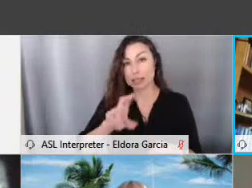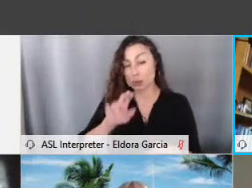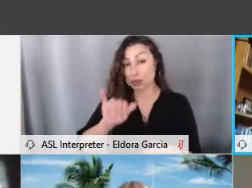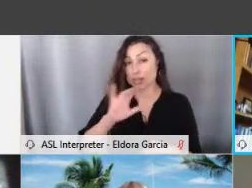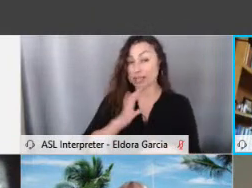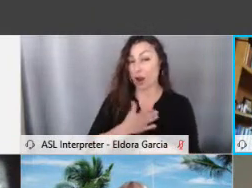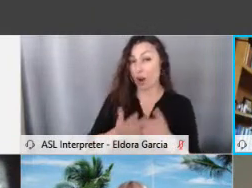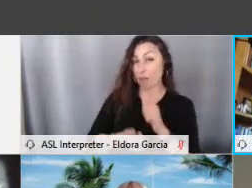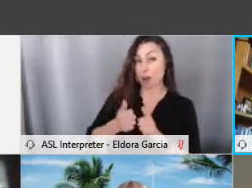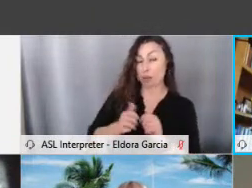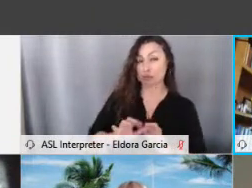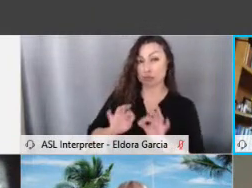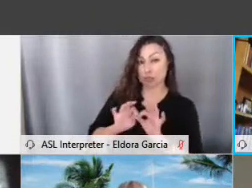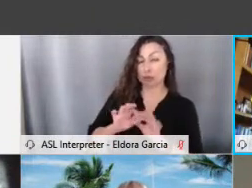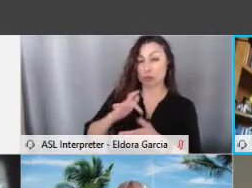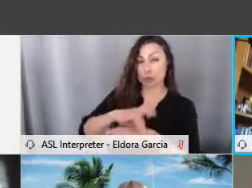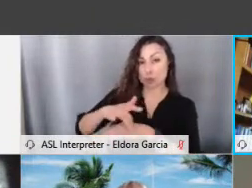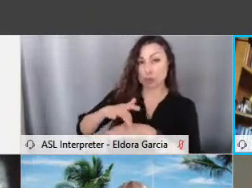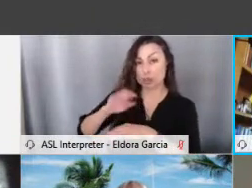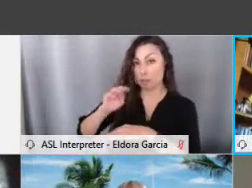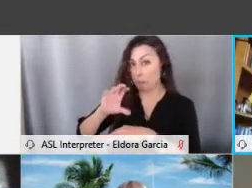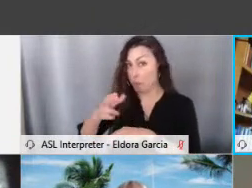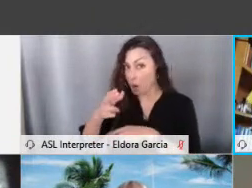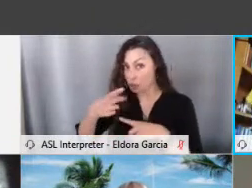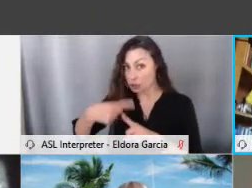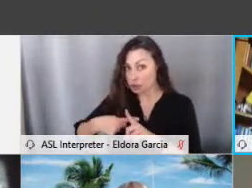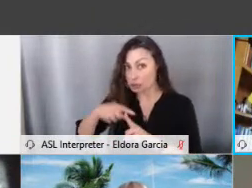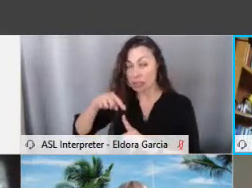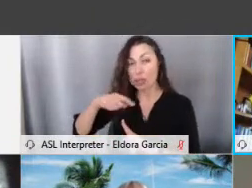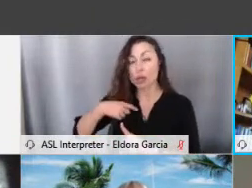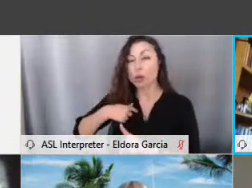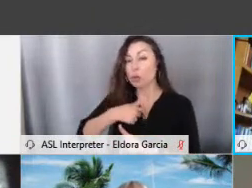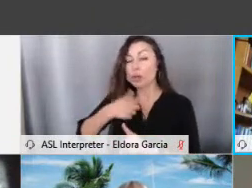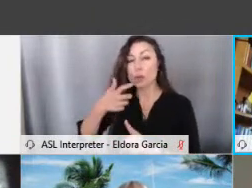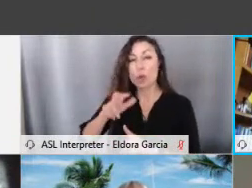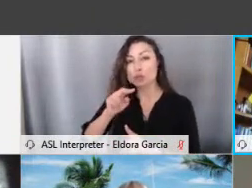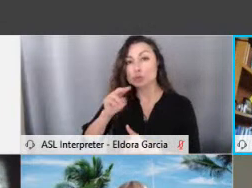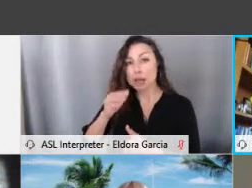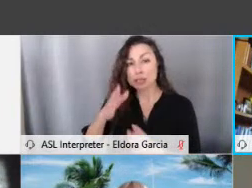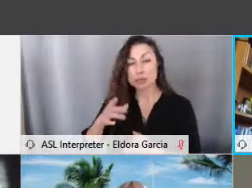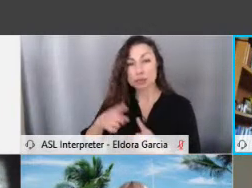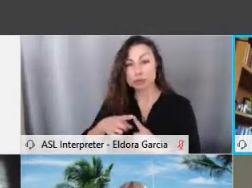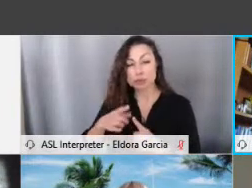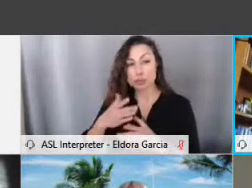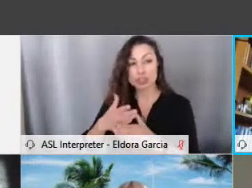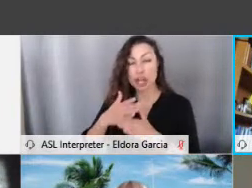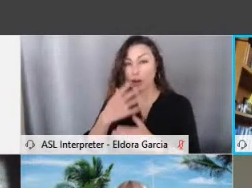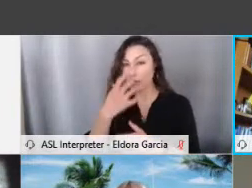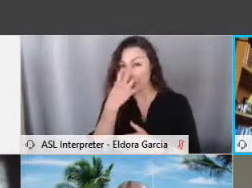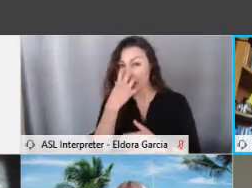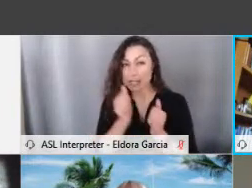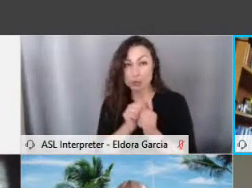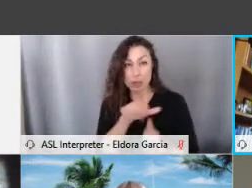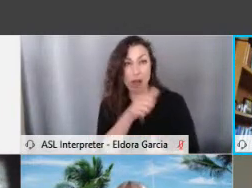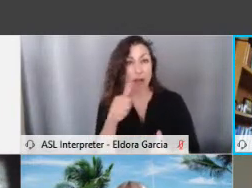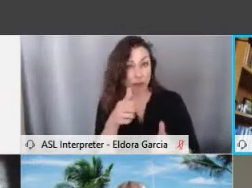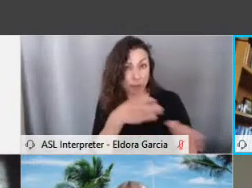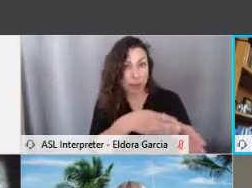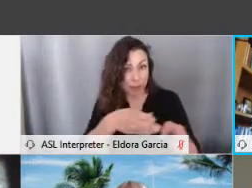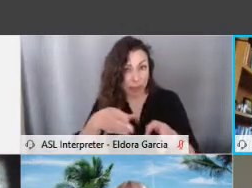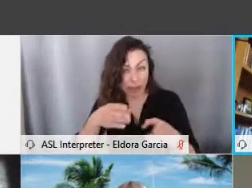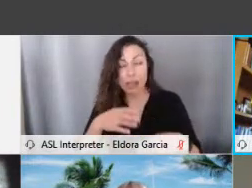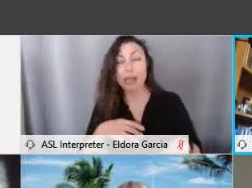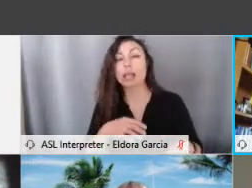most critical resource in March. We did not want to have New Mexicans having to share ventilators with other people. And